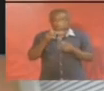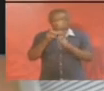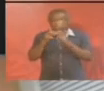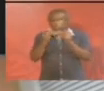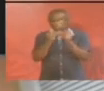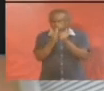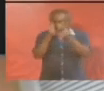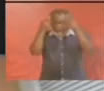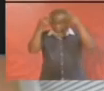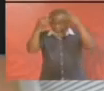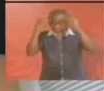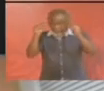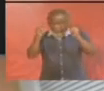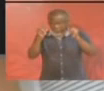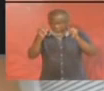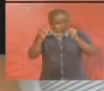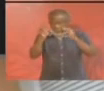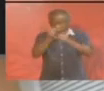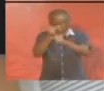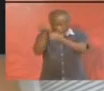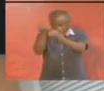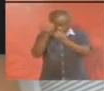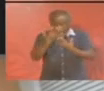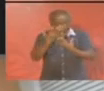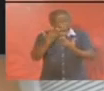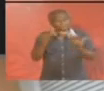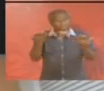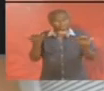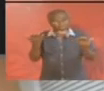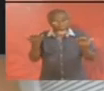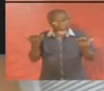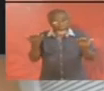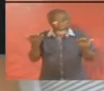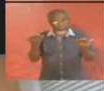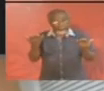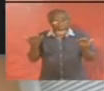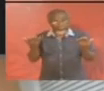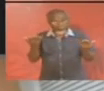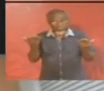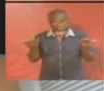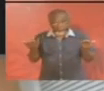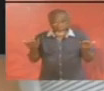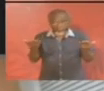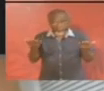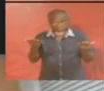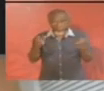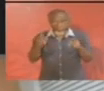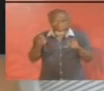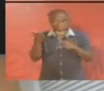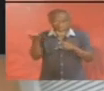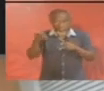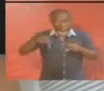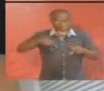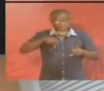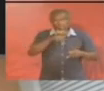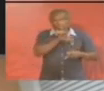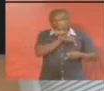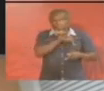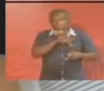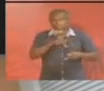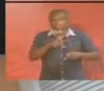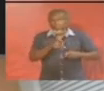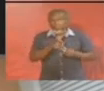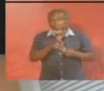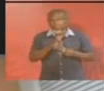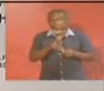of people would like to know of what's the state of our ministers, our parliamentarians, with regards to the positive test by the